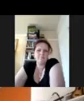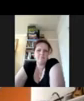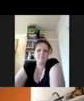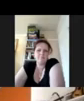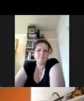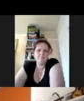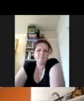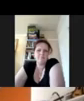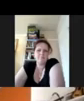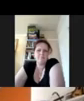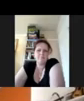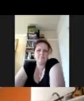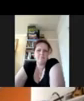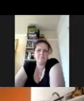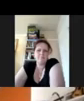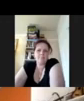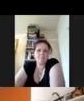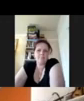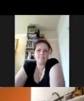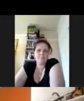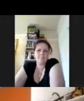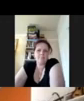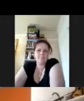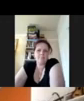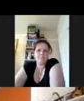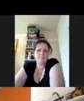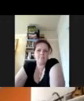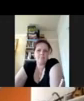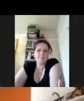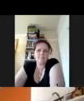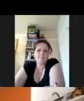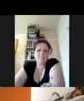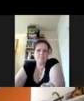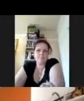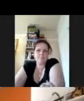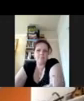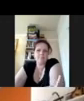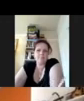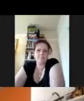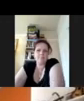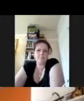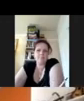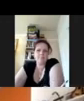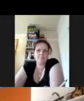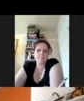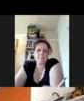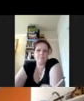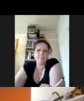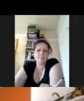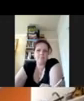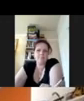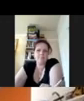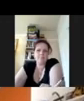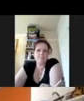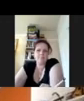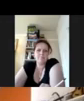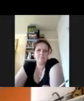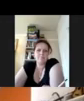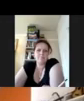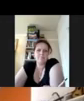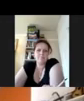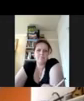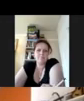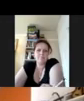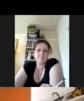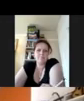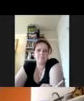easier because it means not necessarily playing host to somebody when they're in your home. And what that feels like. So